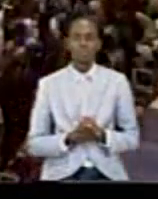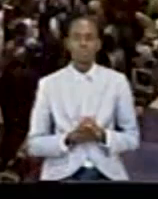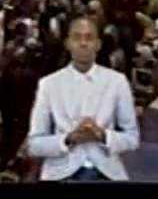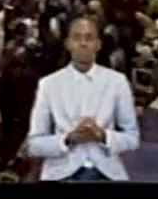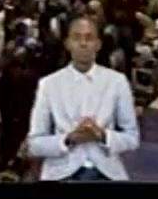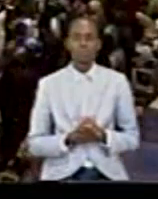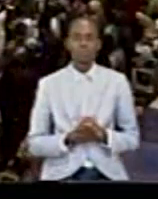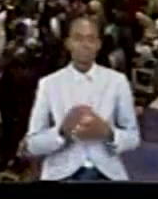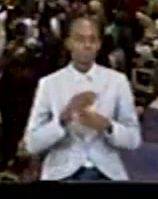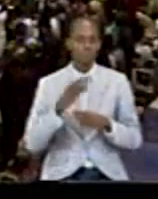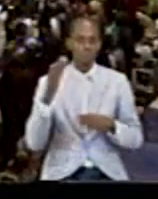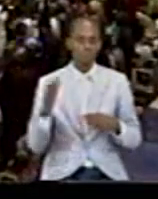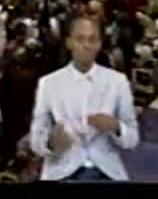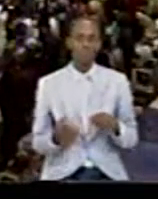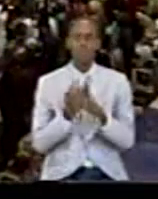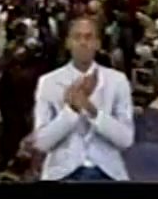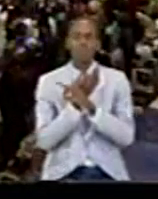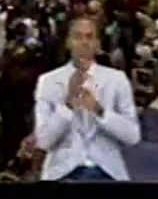Total freedom.